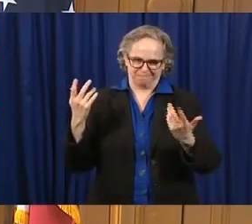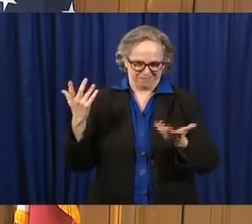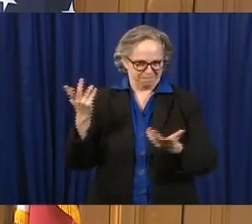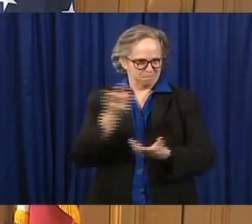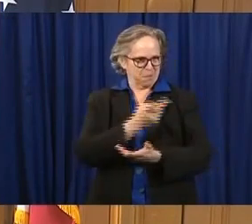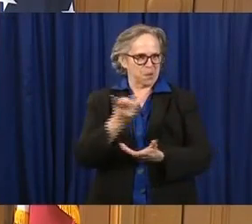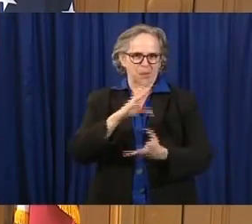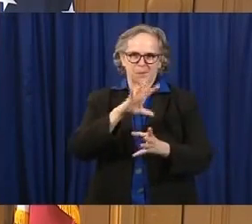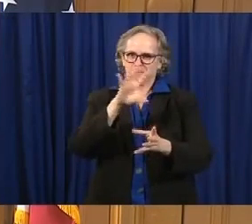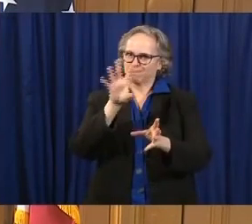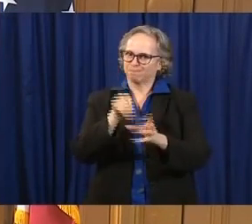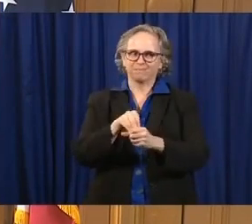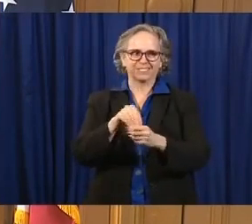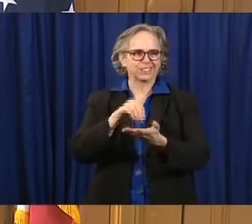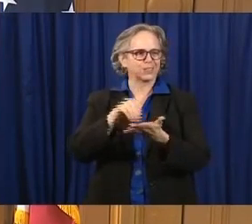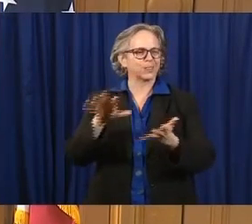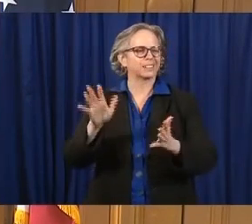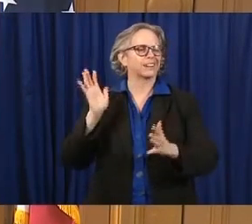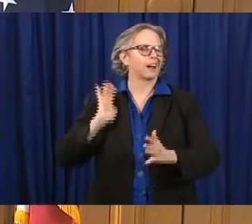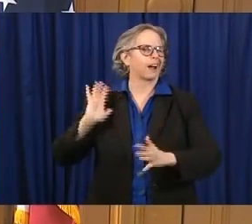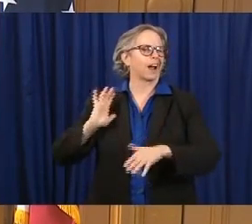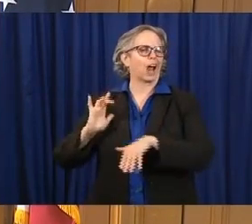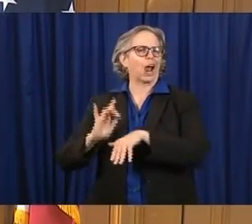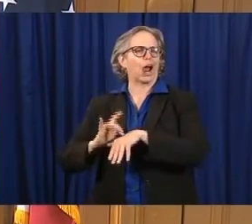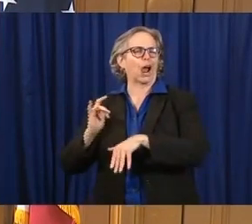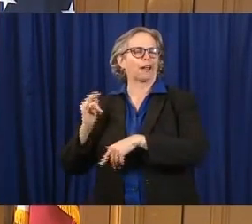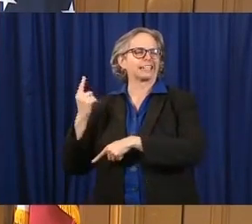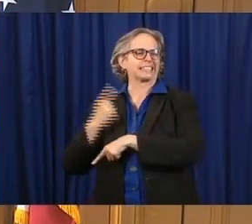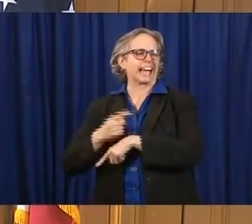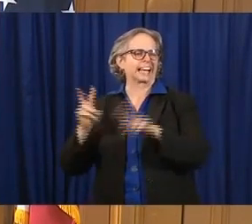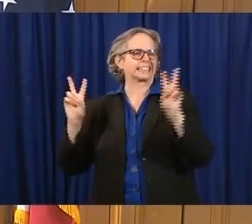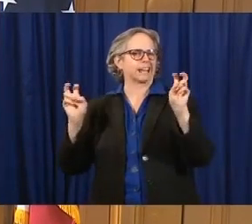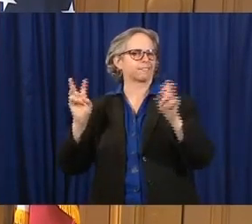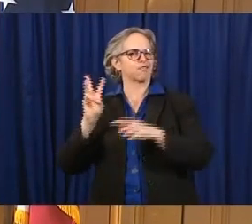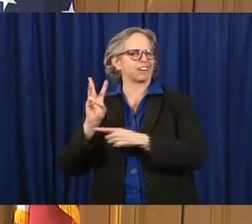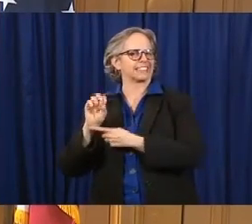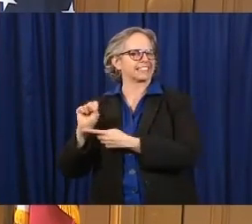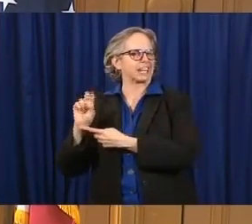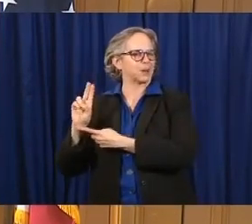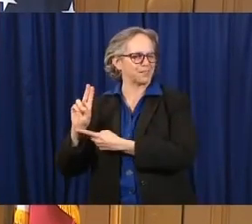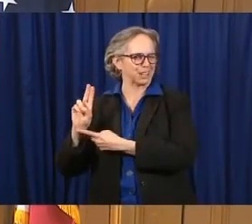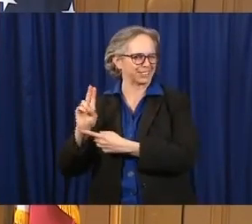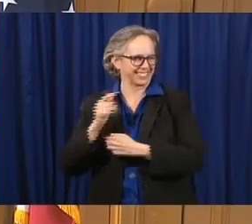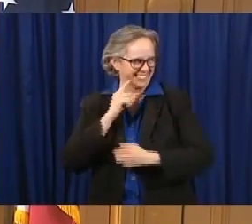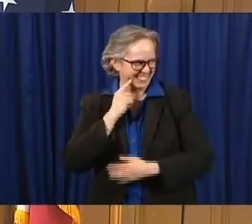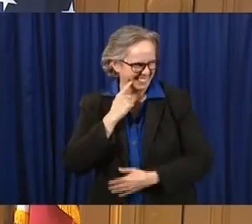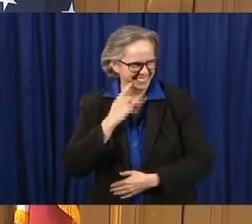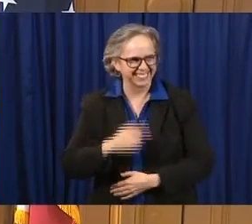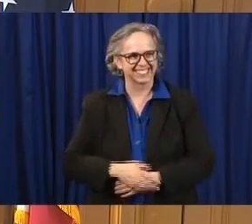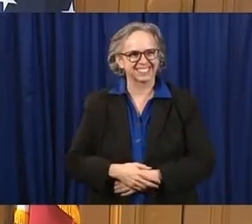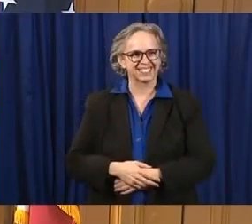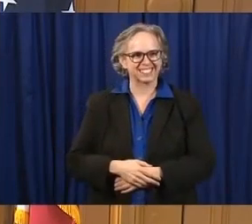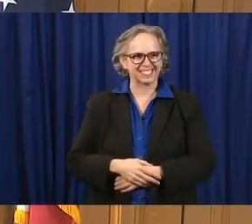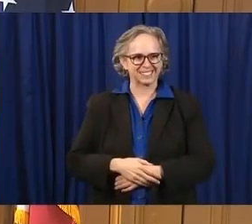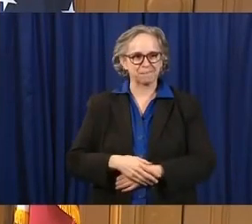was in the early days of Wright State. In Greene County, we're fortunate we actually have